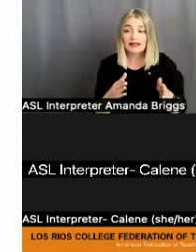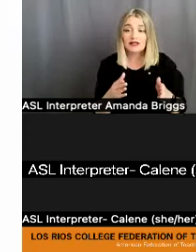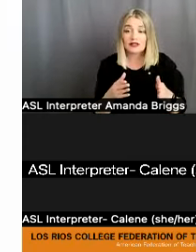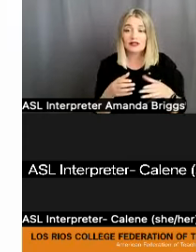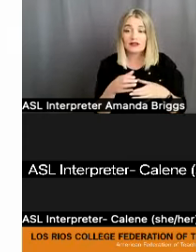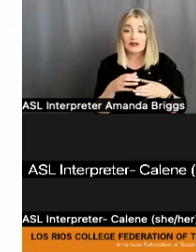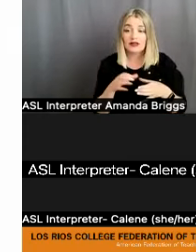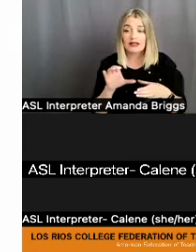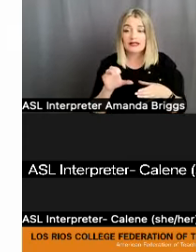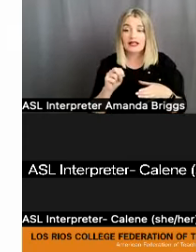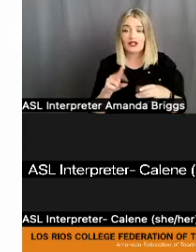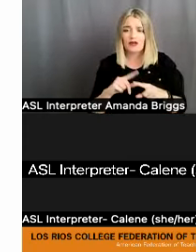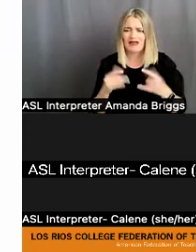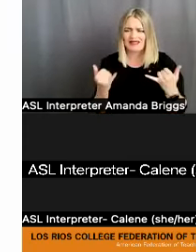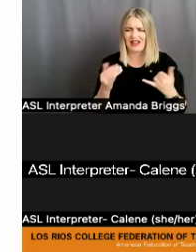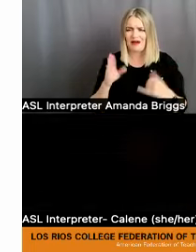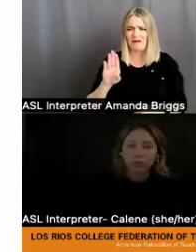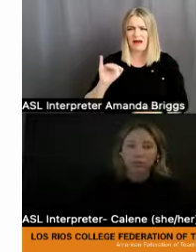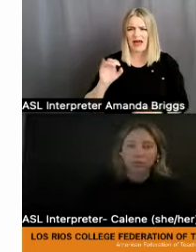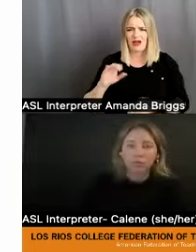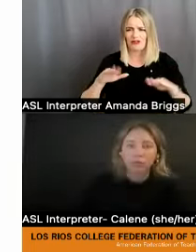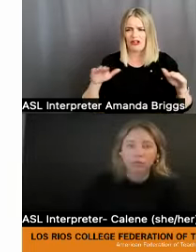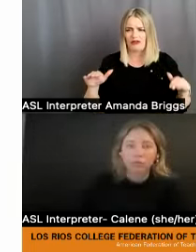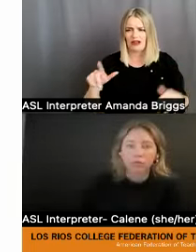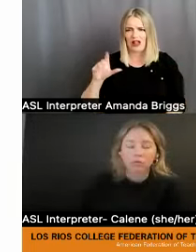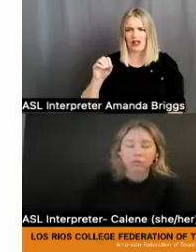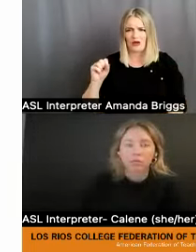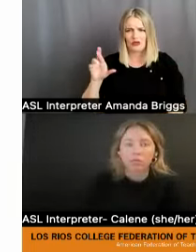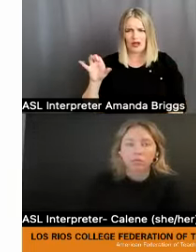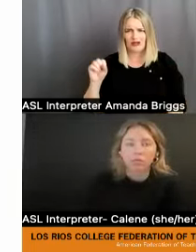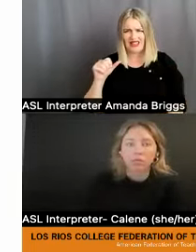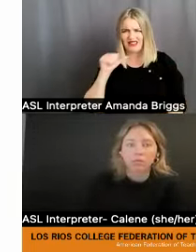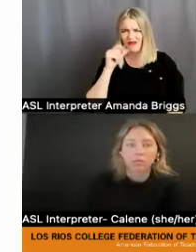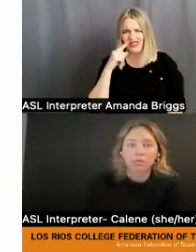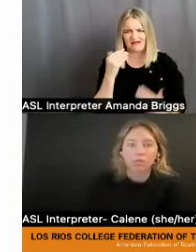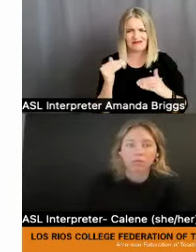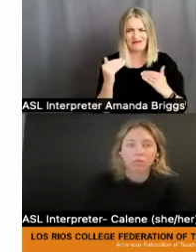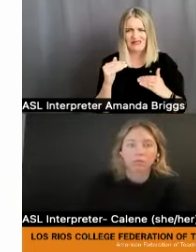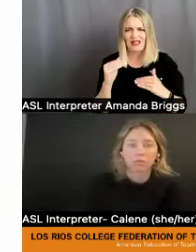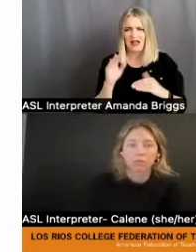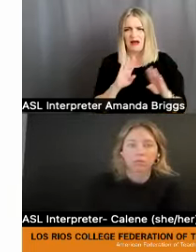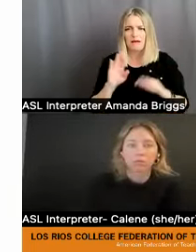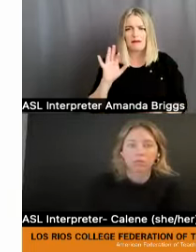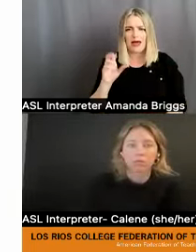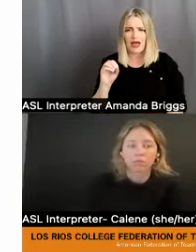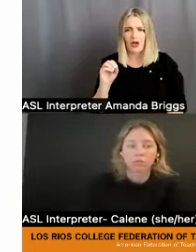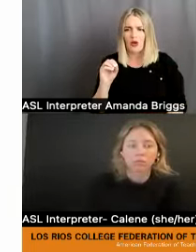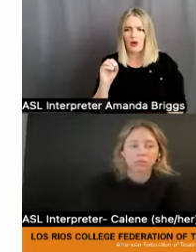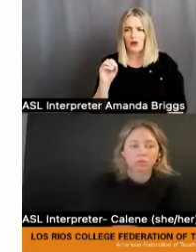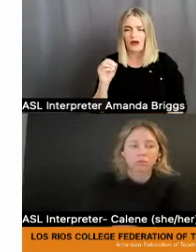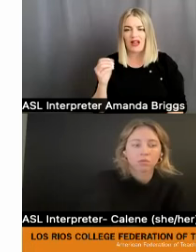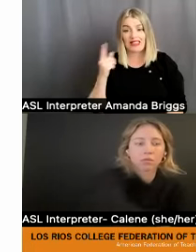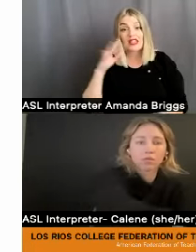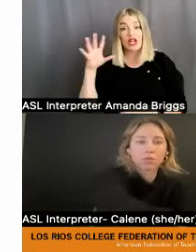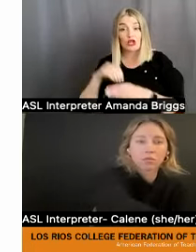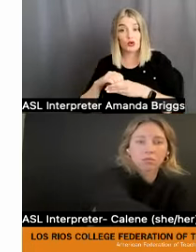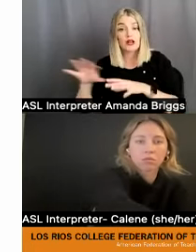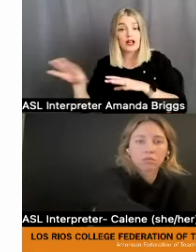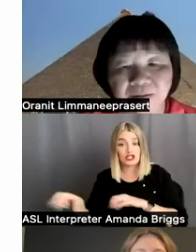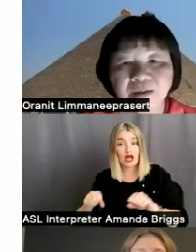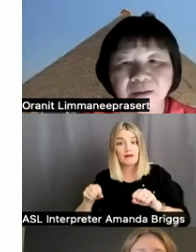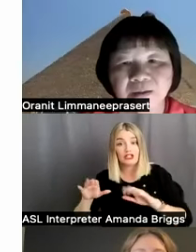at Los Rios, which I don't think it was restricted to biological, included adopted children if you were